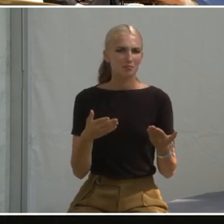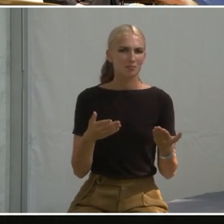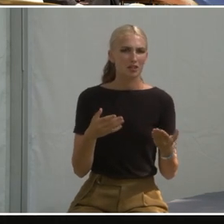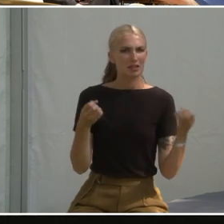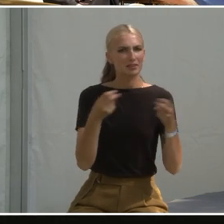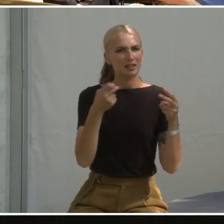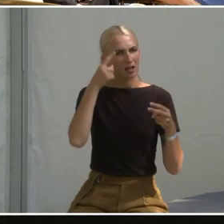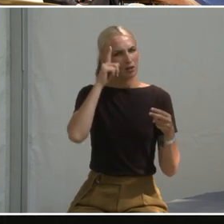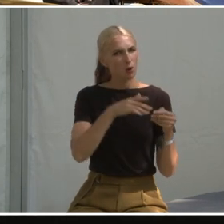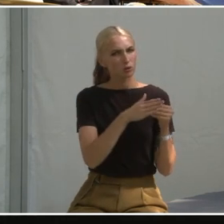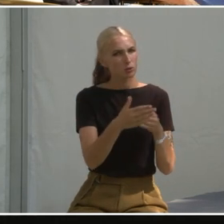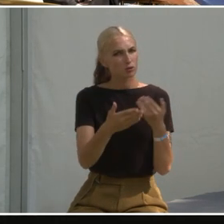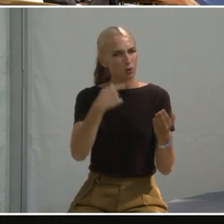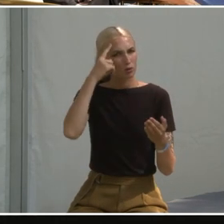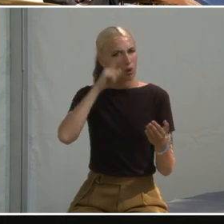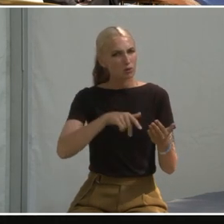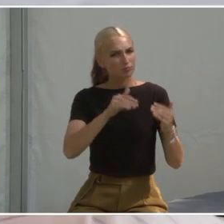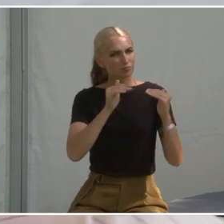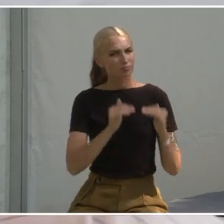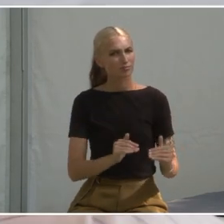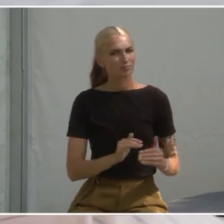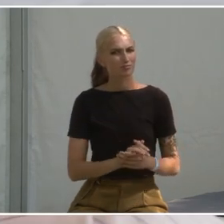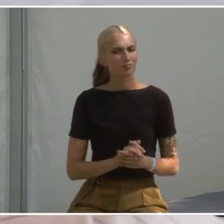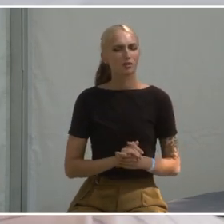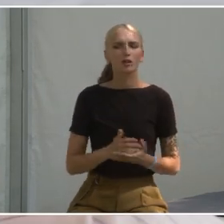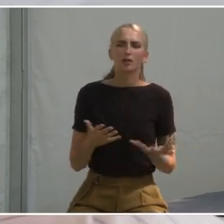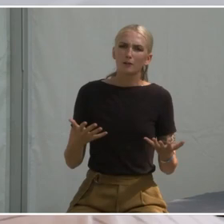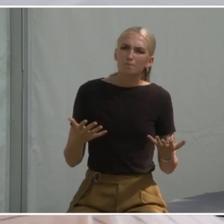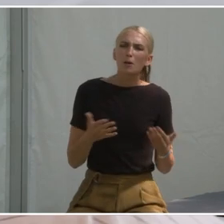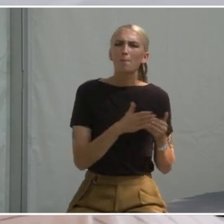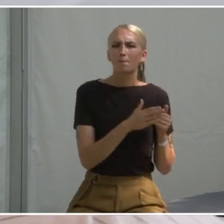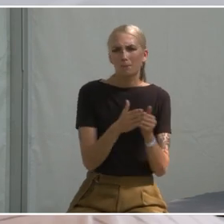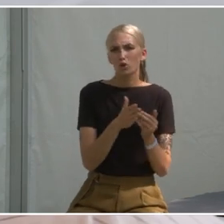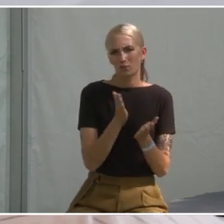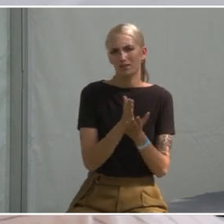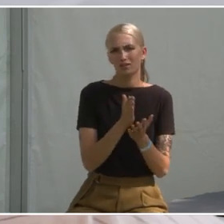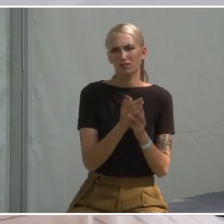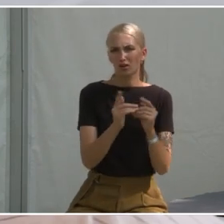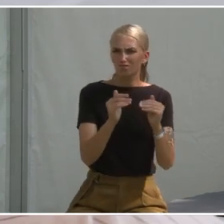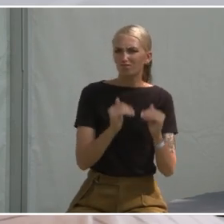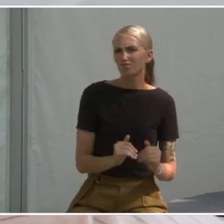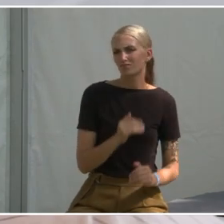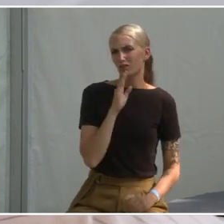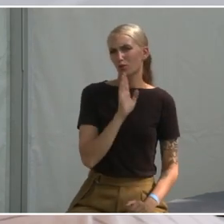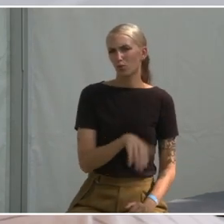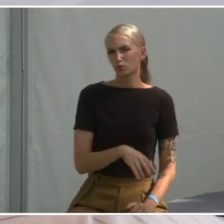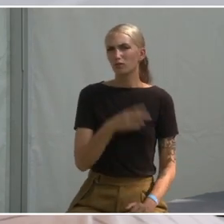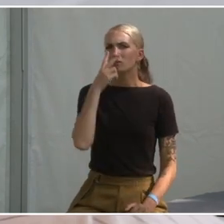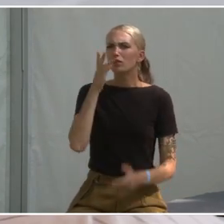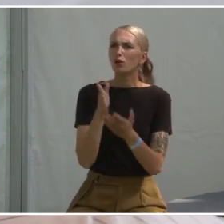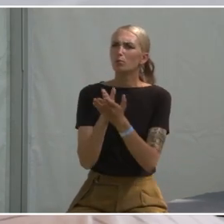I would say rather not. I mean, probably there's definitely effects. But I mean, look at our adults, look at our